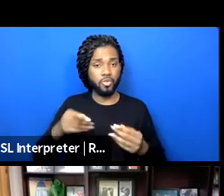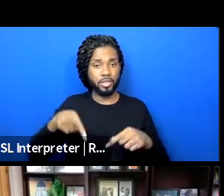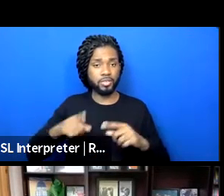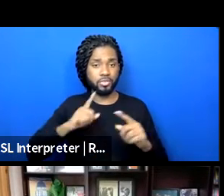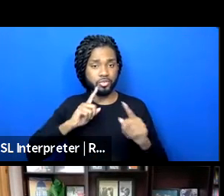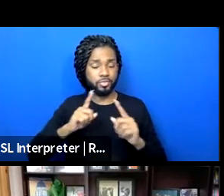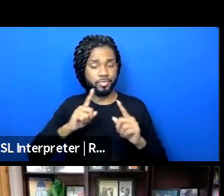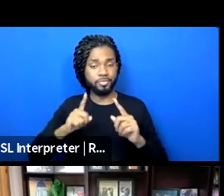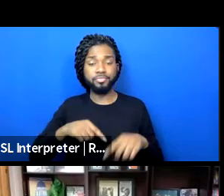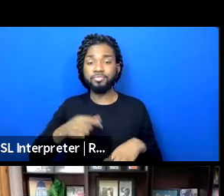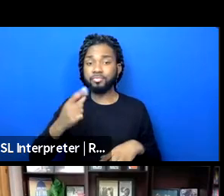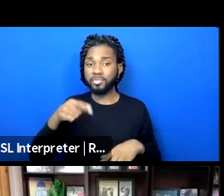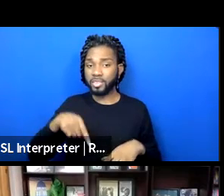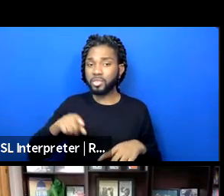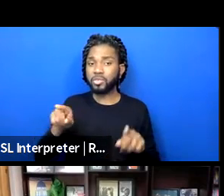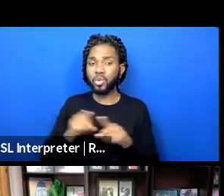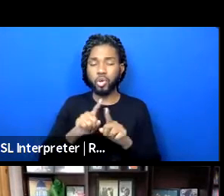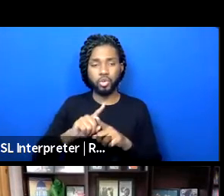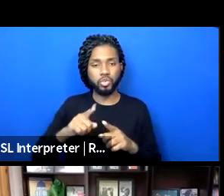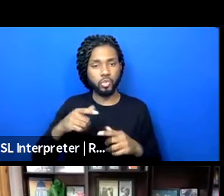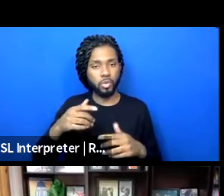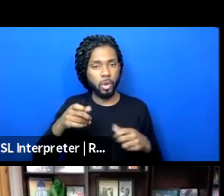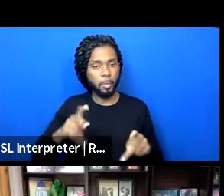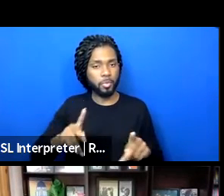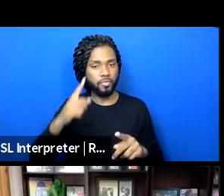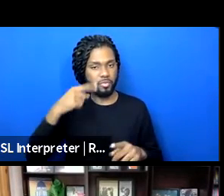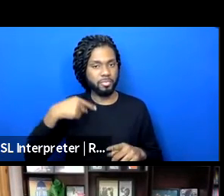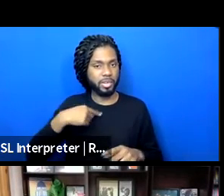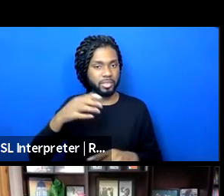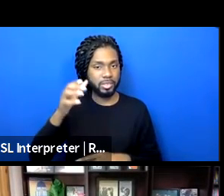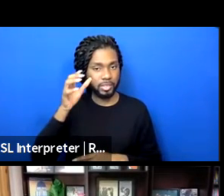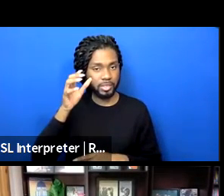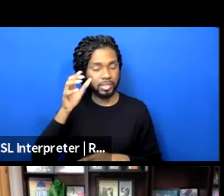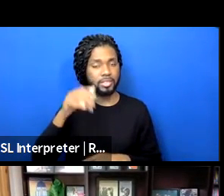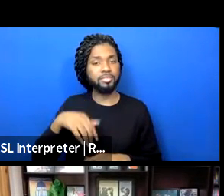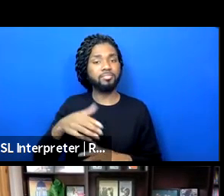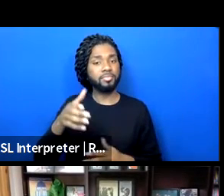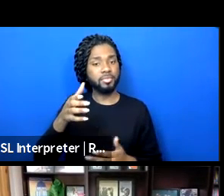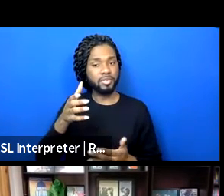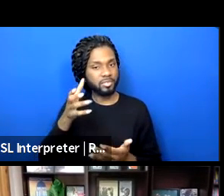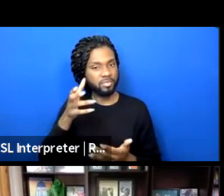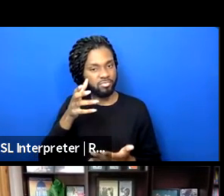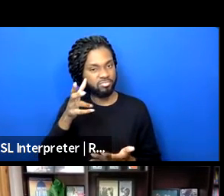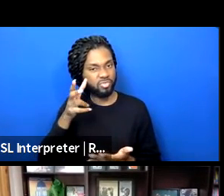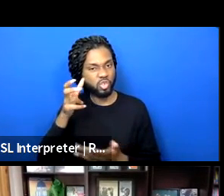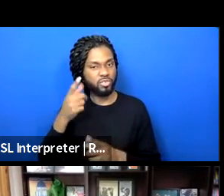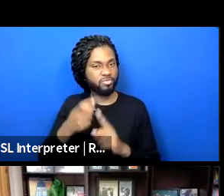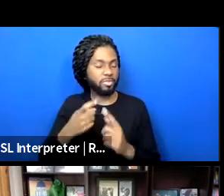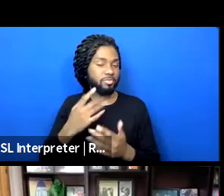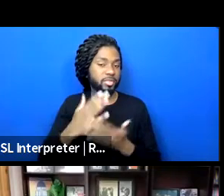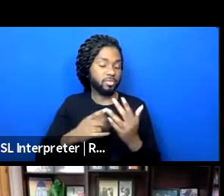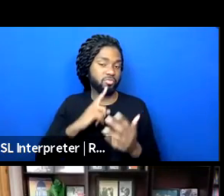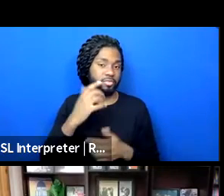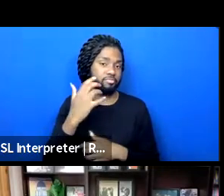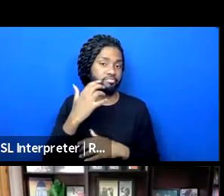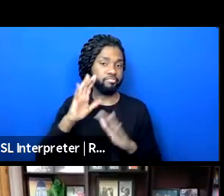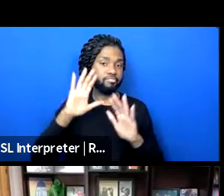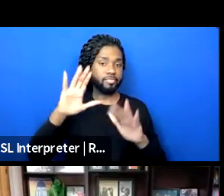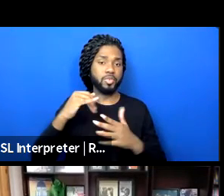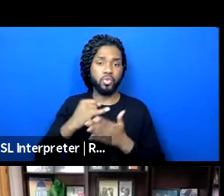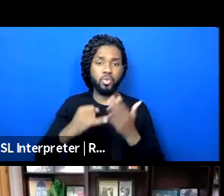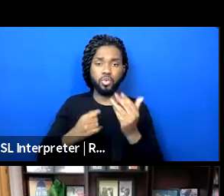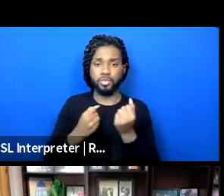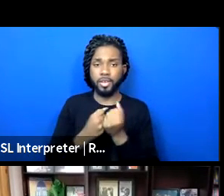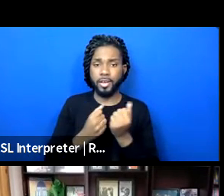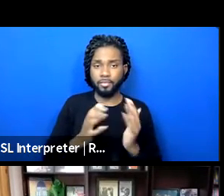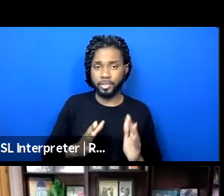conversation, this is also a listening opportunity for me to hear from some extraordinary arts advocates